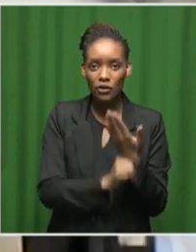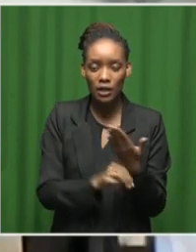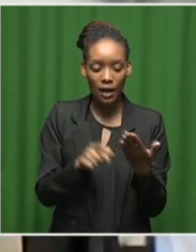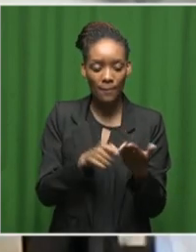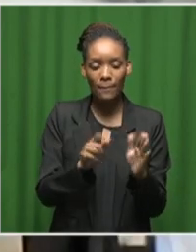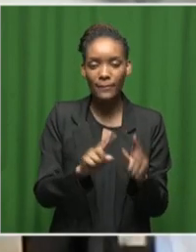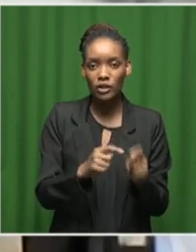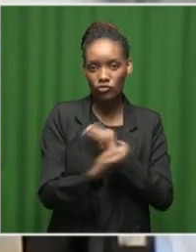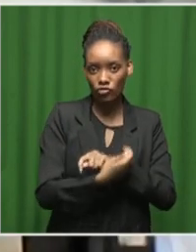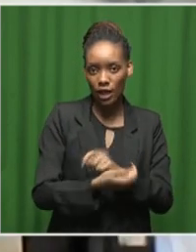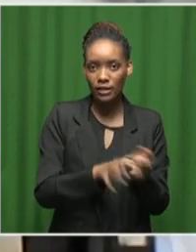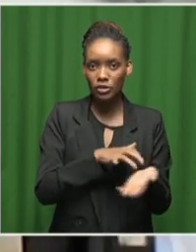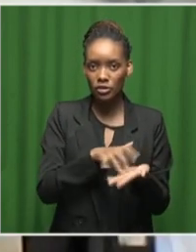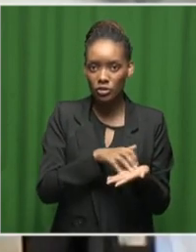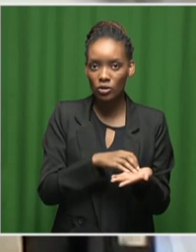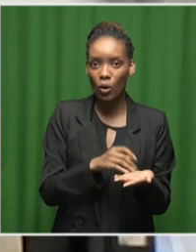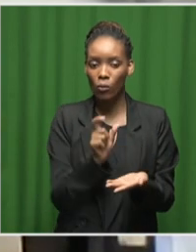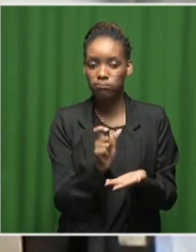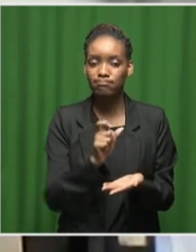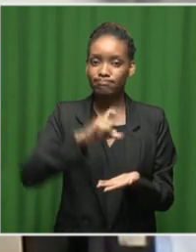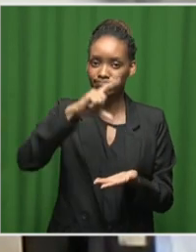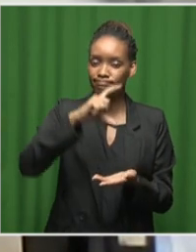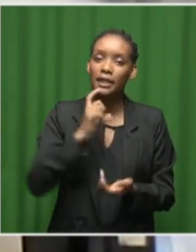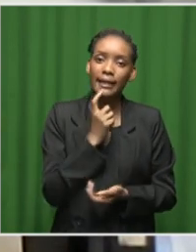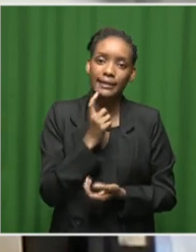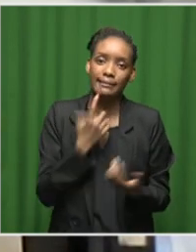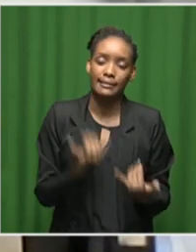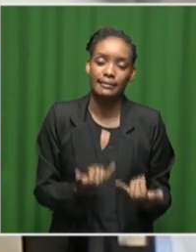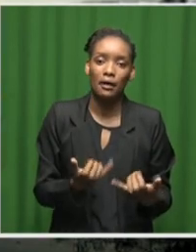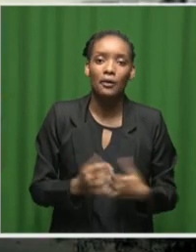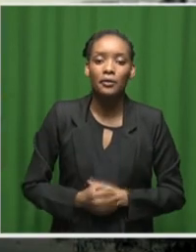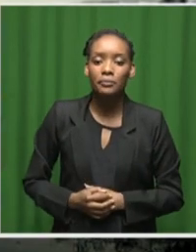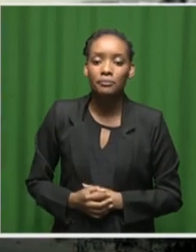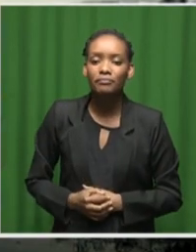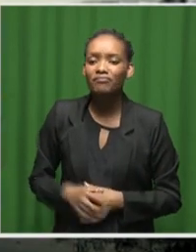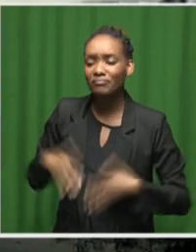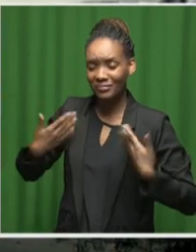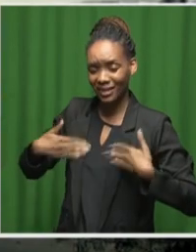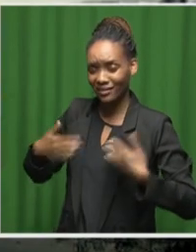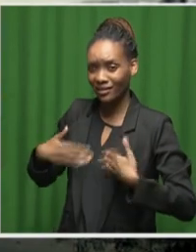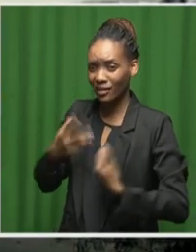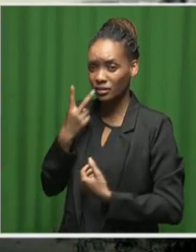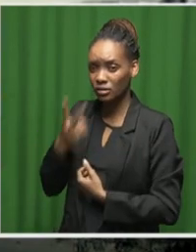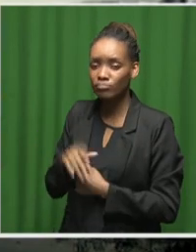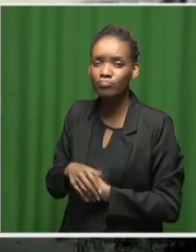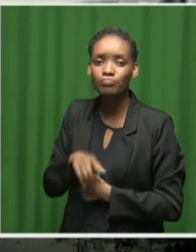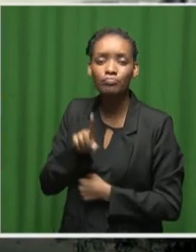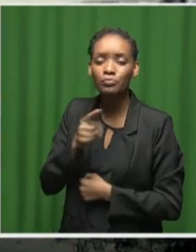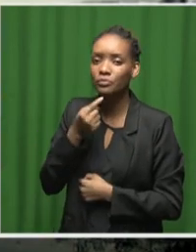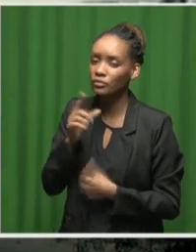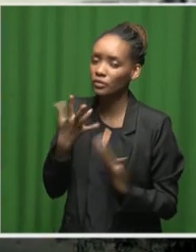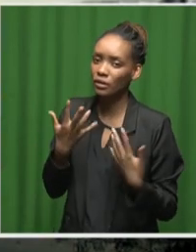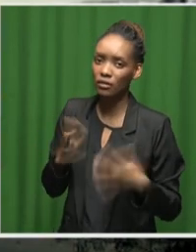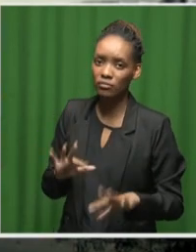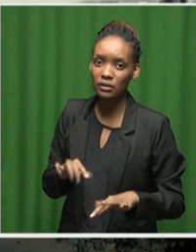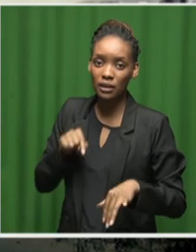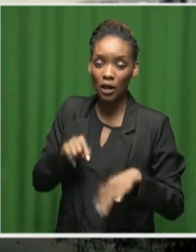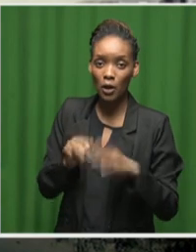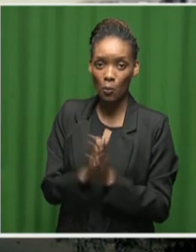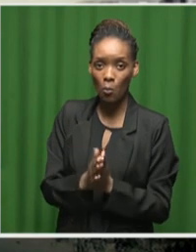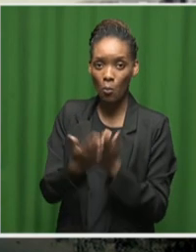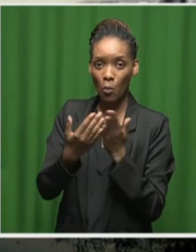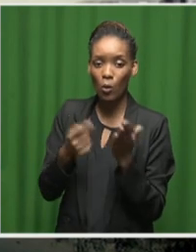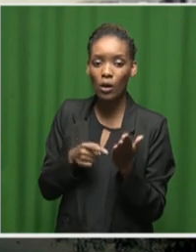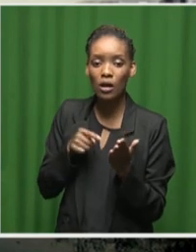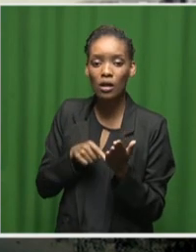accessible formats and so on. Yeah, good. I'm glad to see this. I mean, as you say, I mean, in this book, it